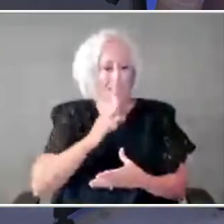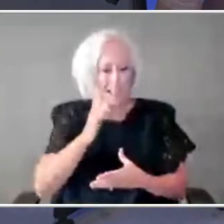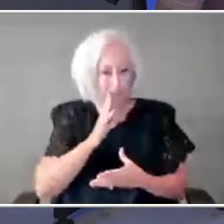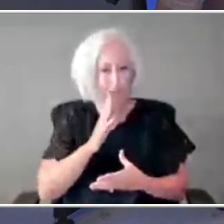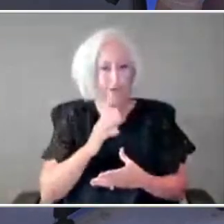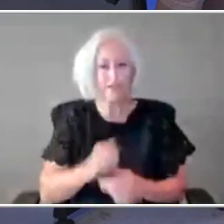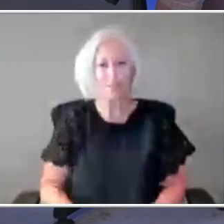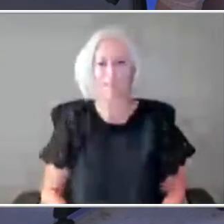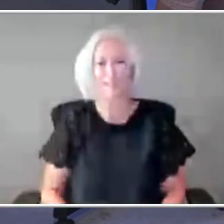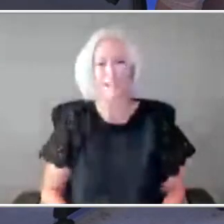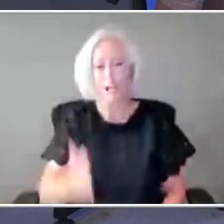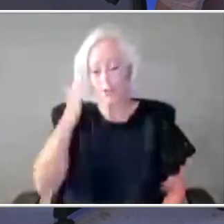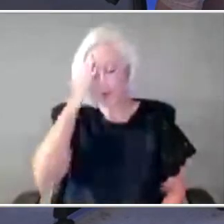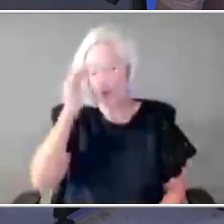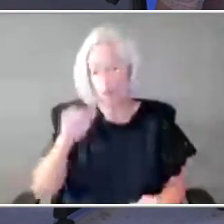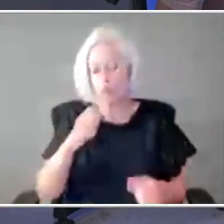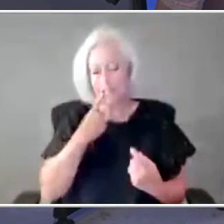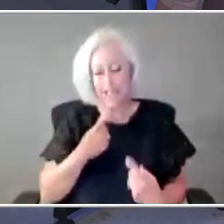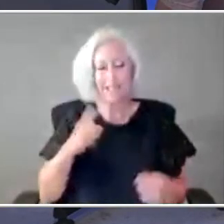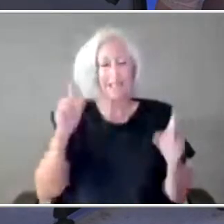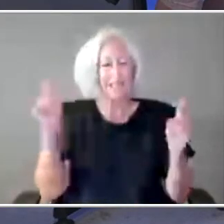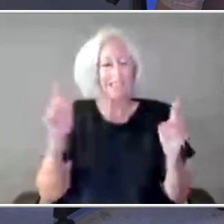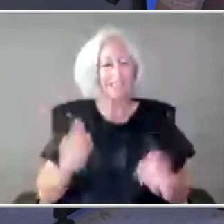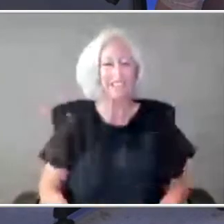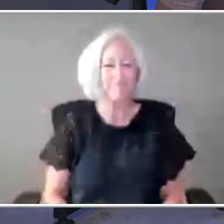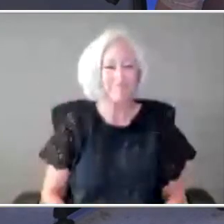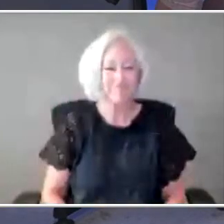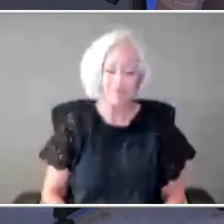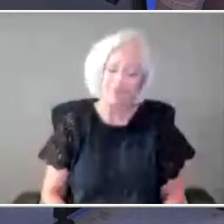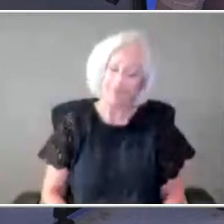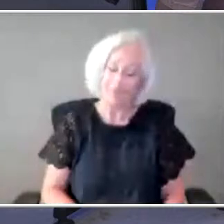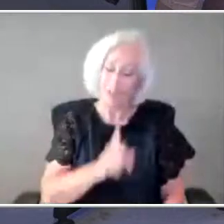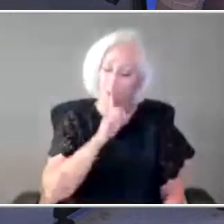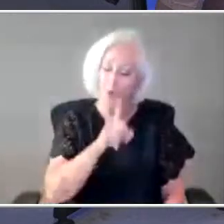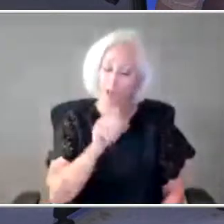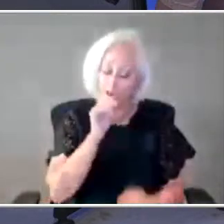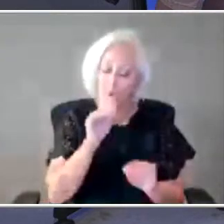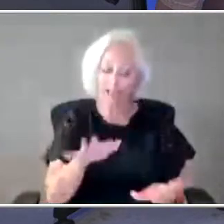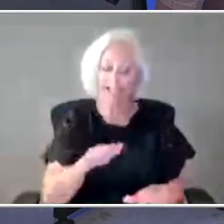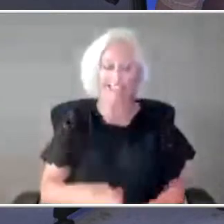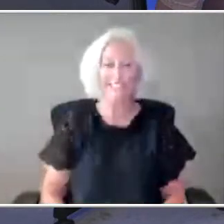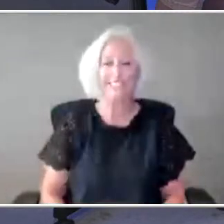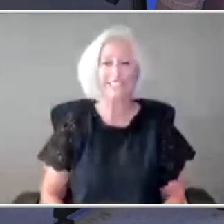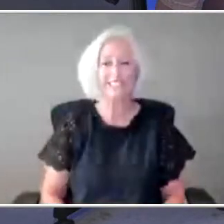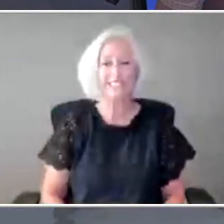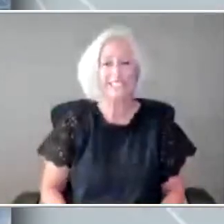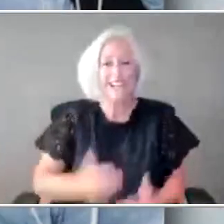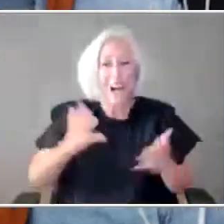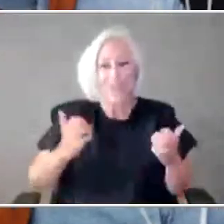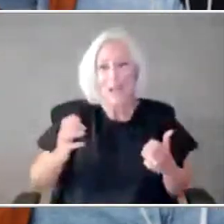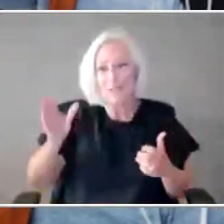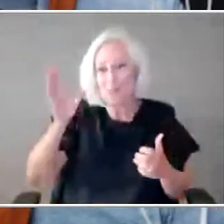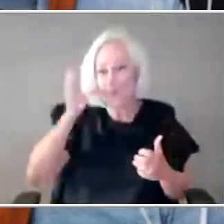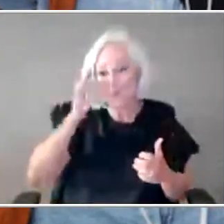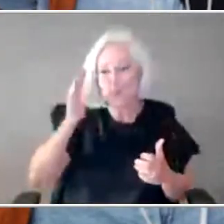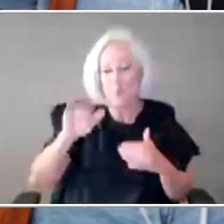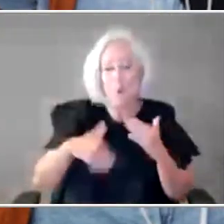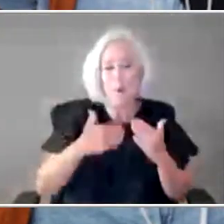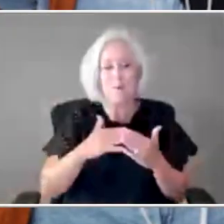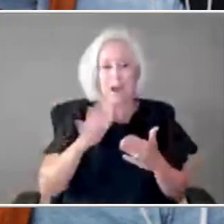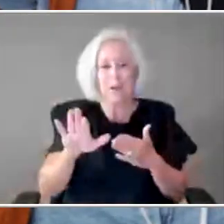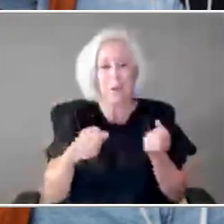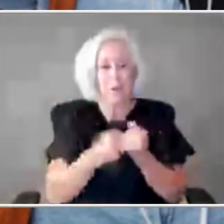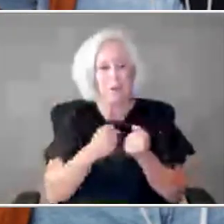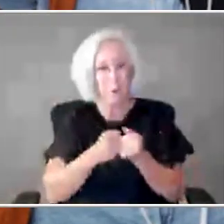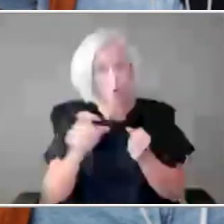truly a blessing in both areas, and it really is. I want to hear more about this support, but if you are watching live, be sure to ask your questions. You can use the chat